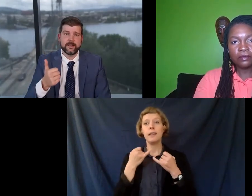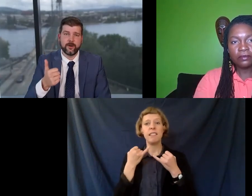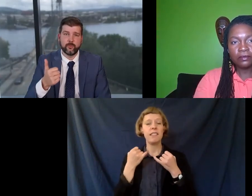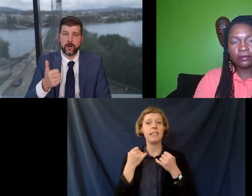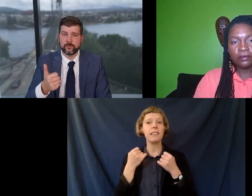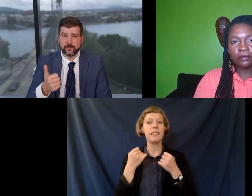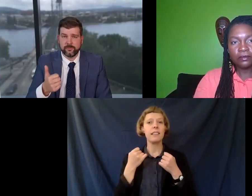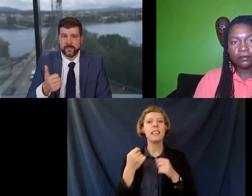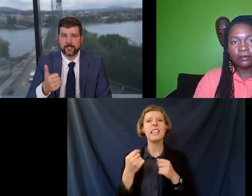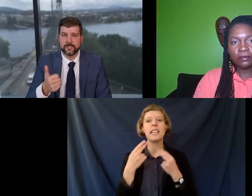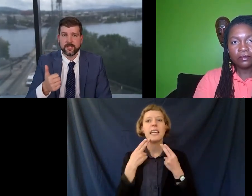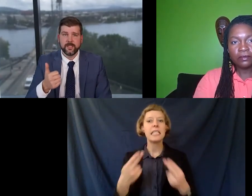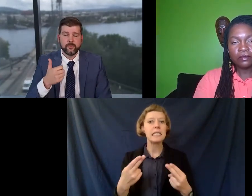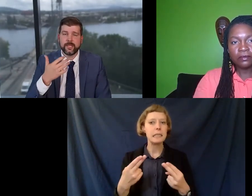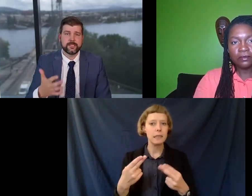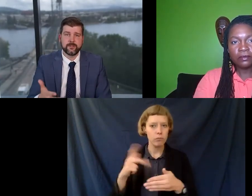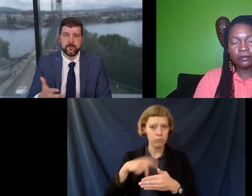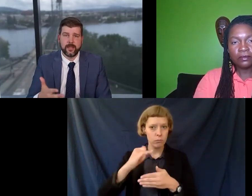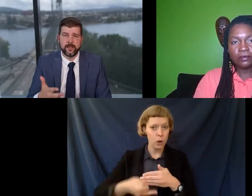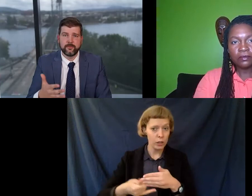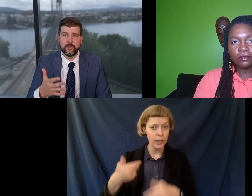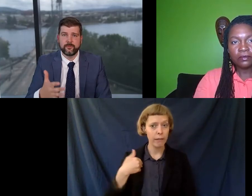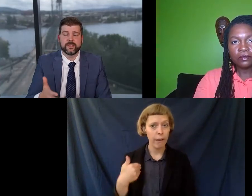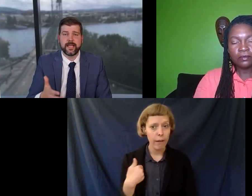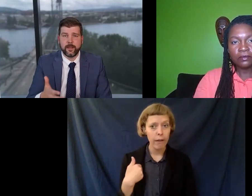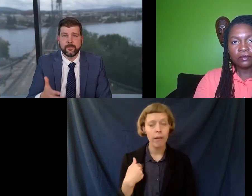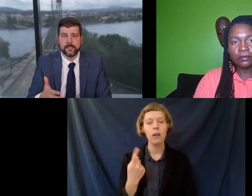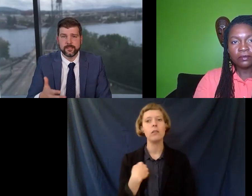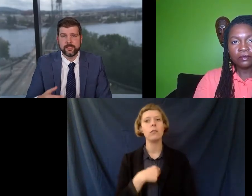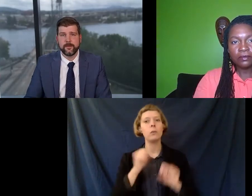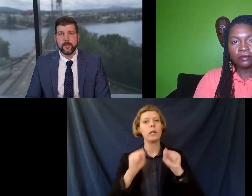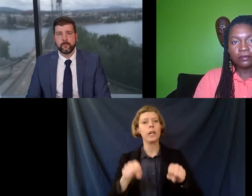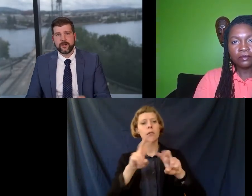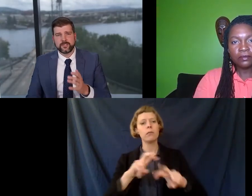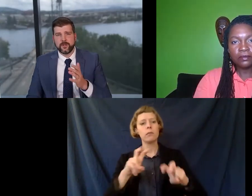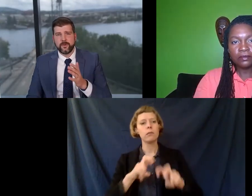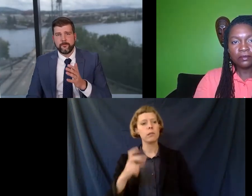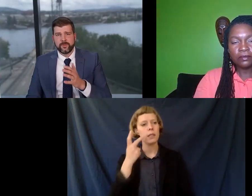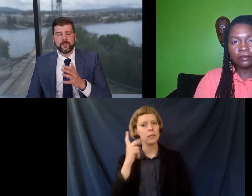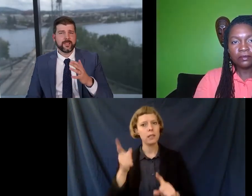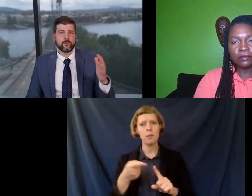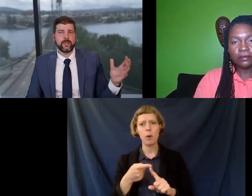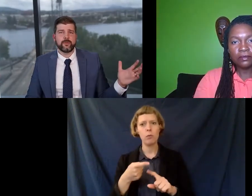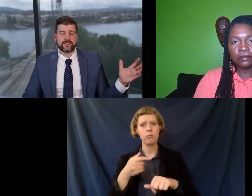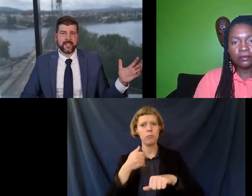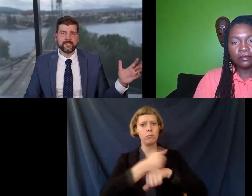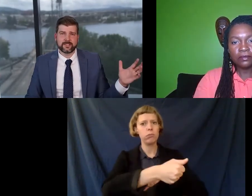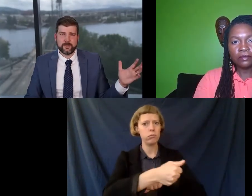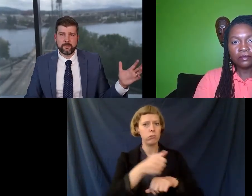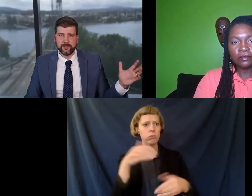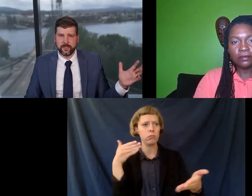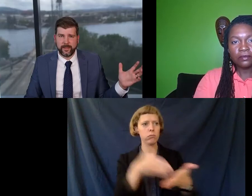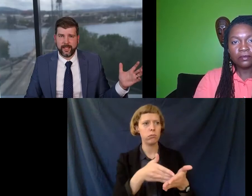any wrongful convictions. We need to fix that immediately. But also looking at the way we've